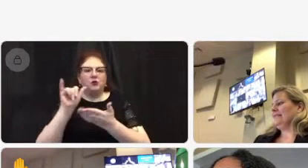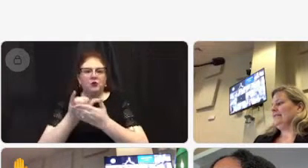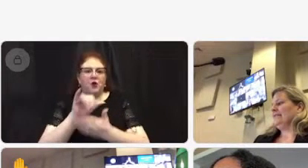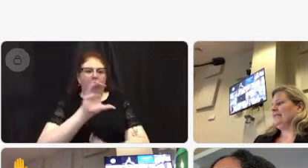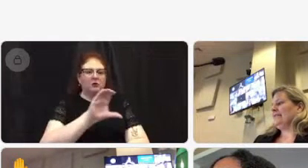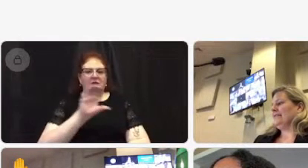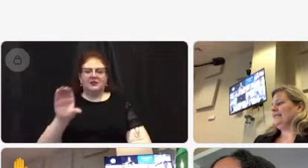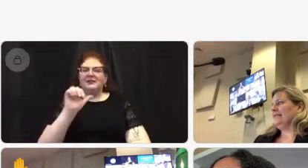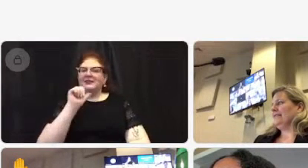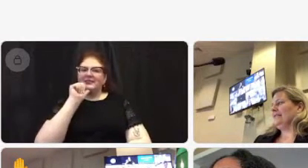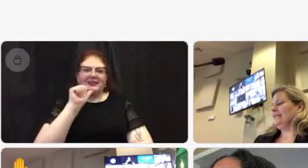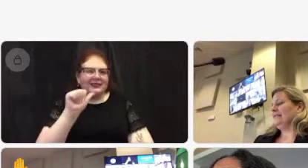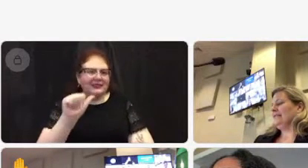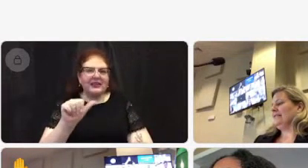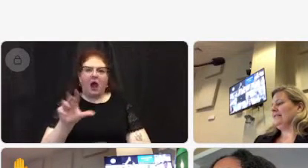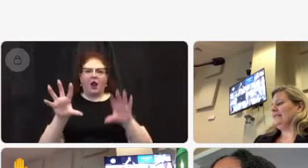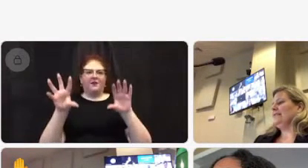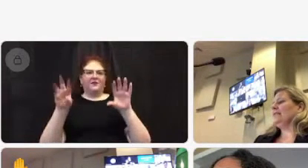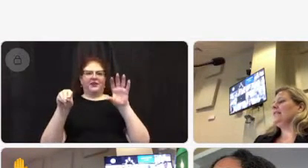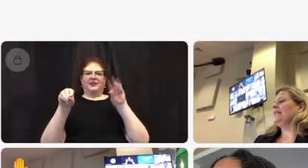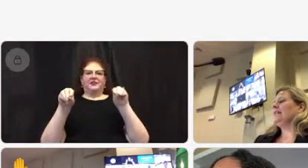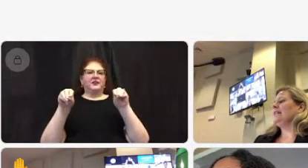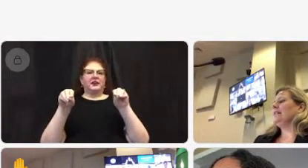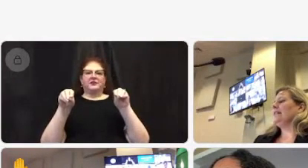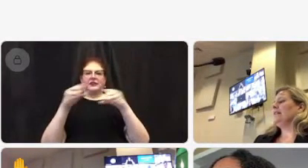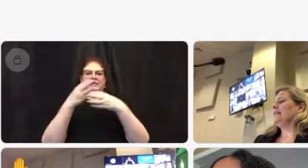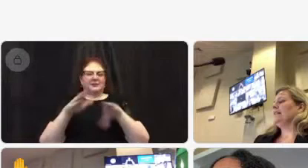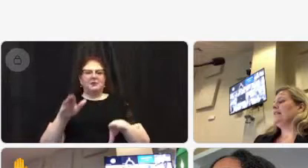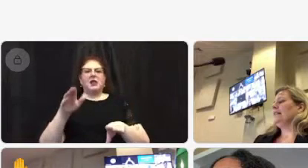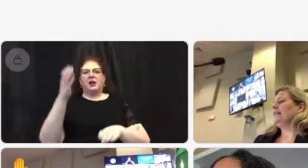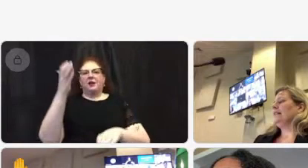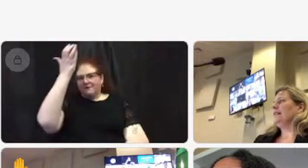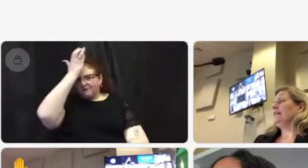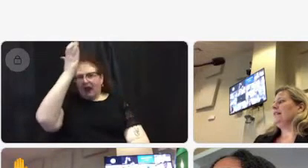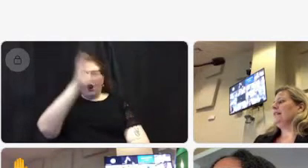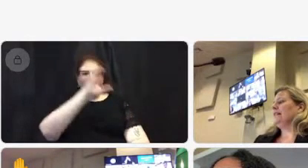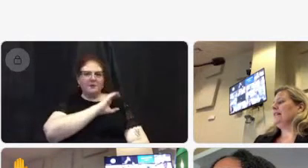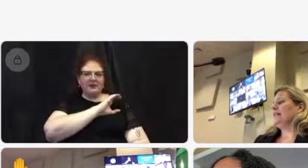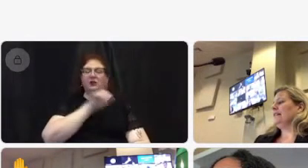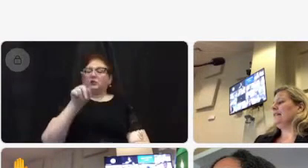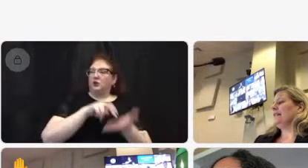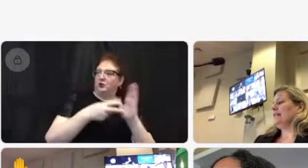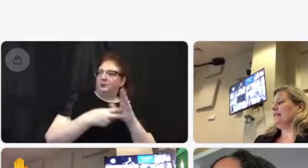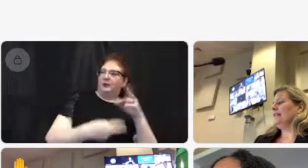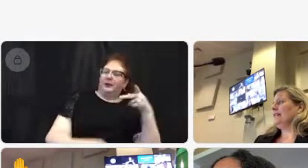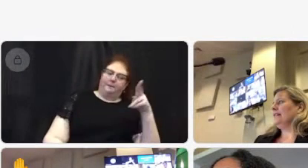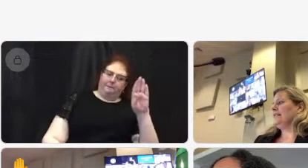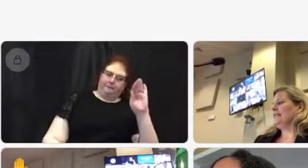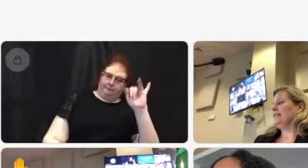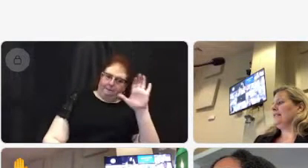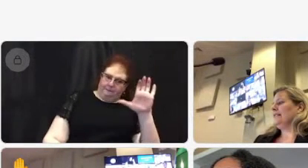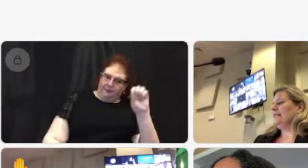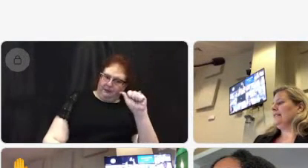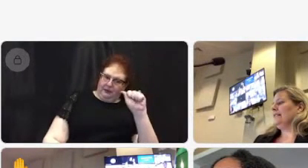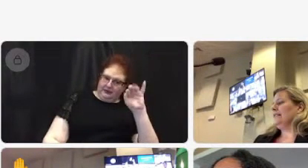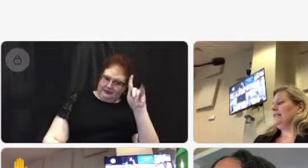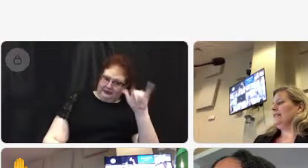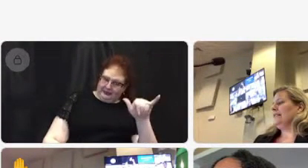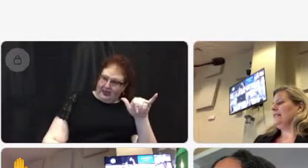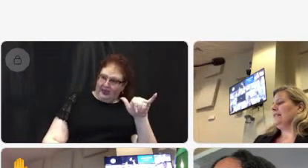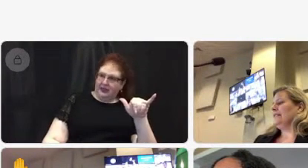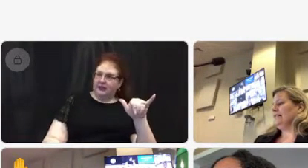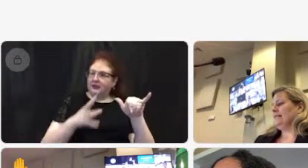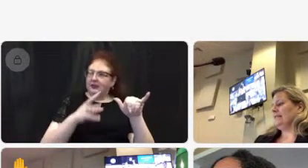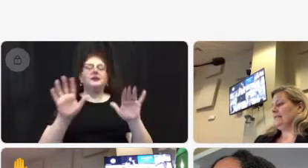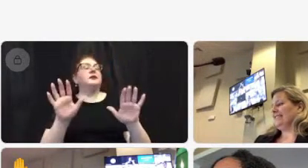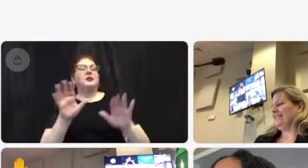of fire and police. So I want to be very clear. Public safety and infrastructure. So you got the Director Commissioner got me